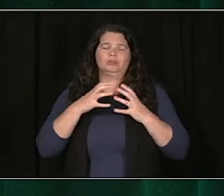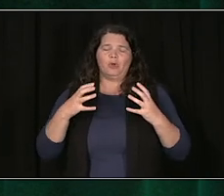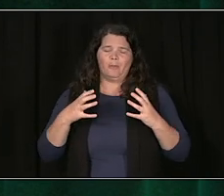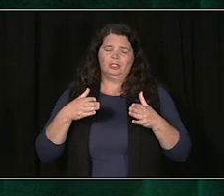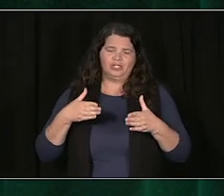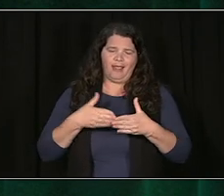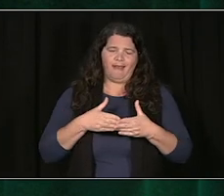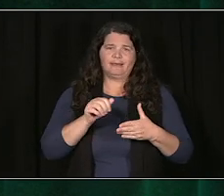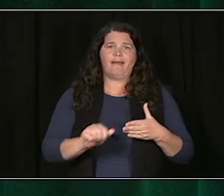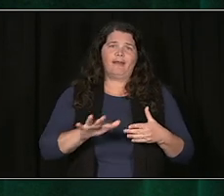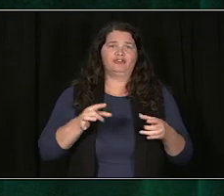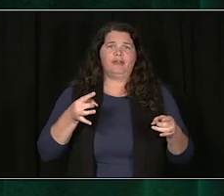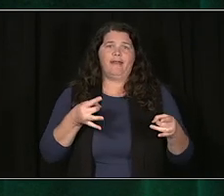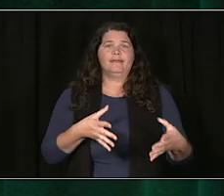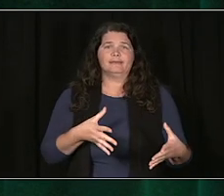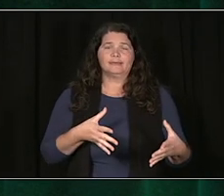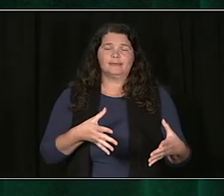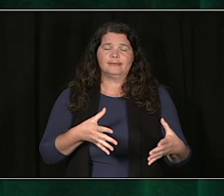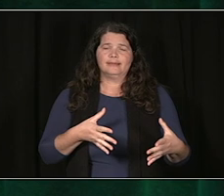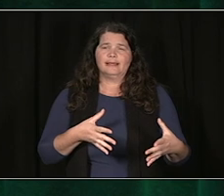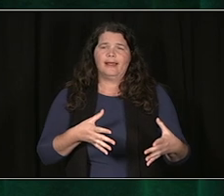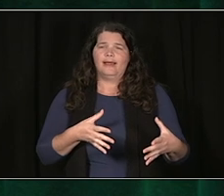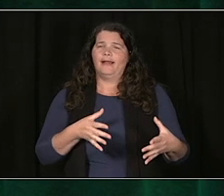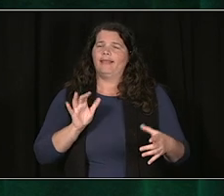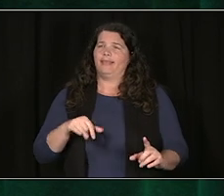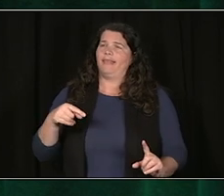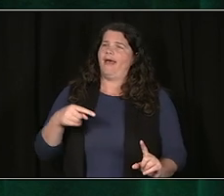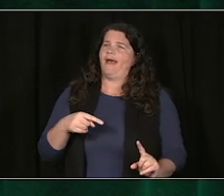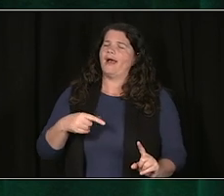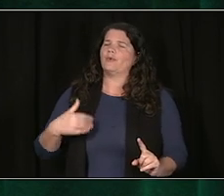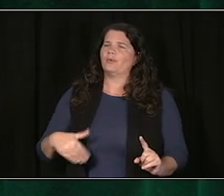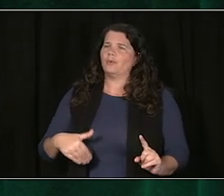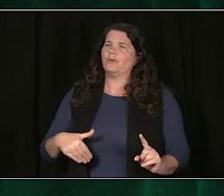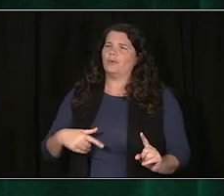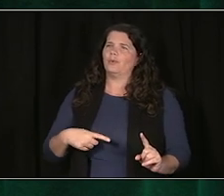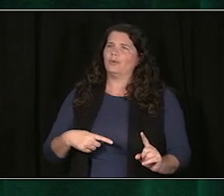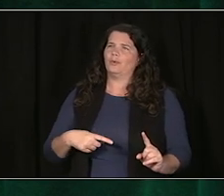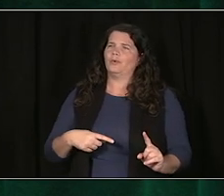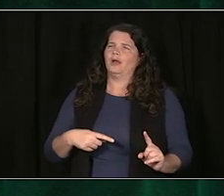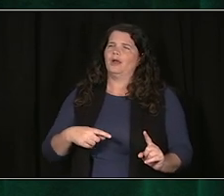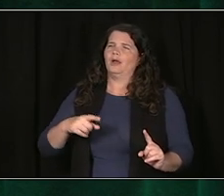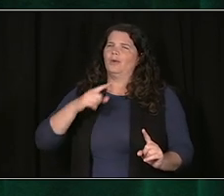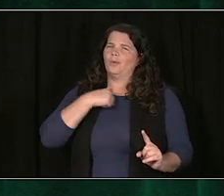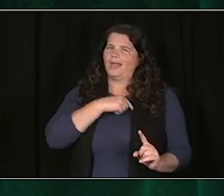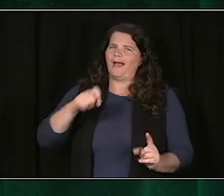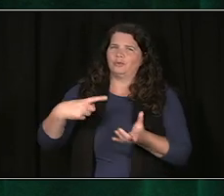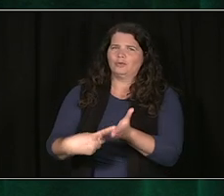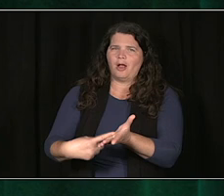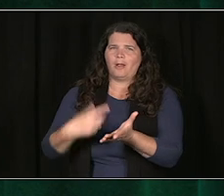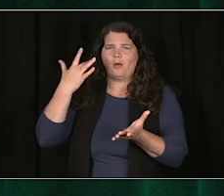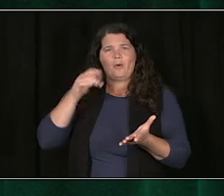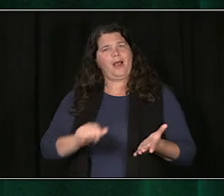The aspect of this has been really a spotlight on the invisibility of the Asian American